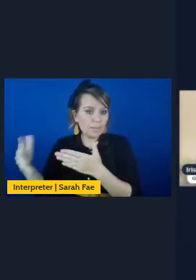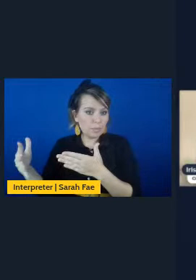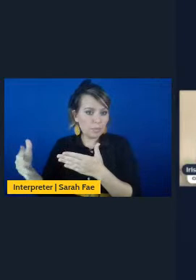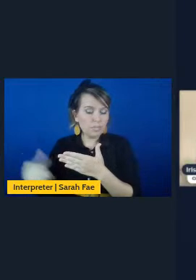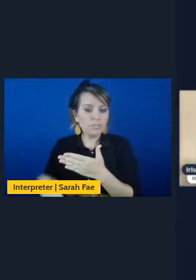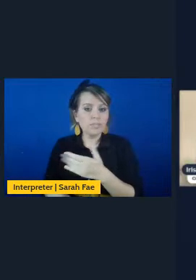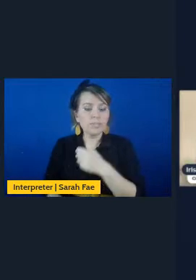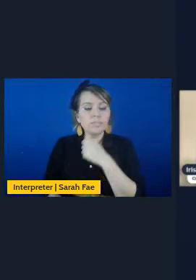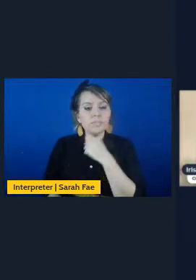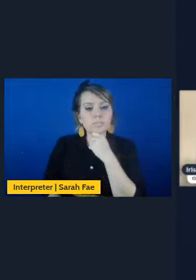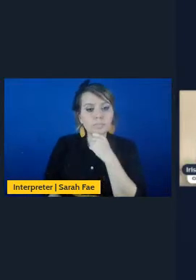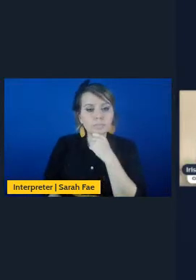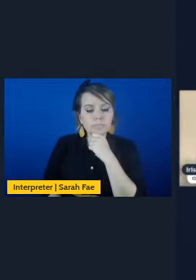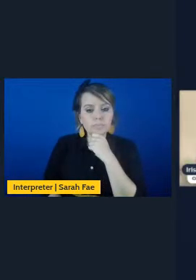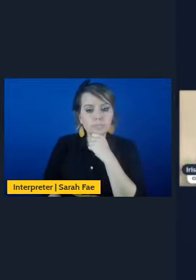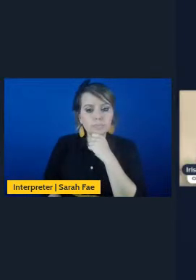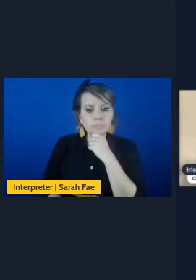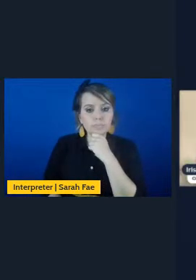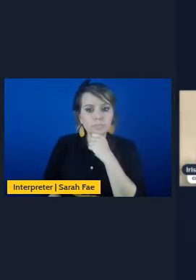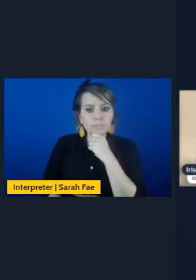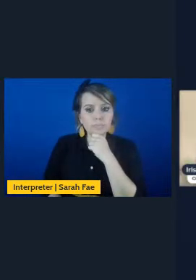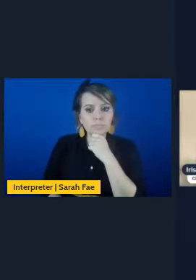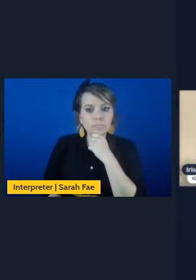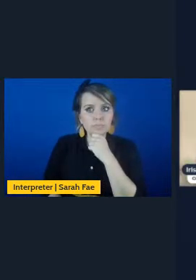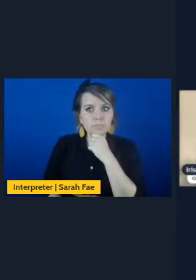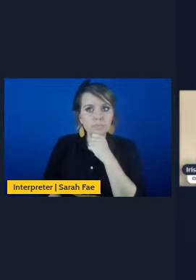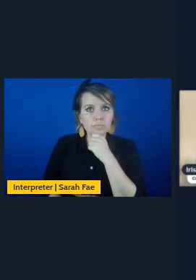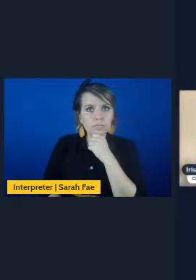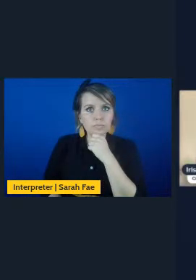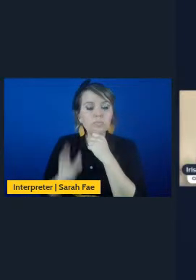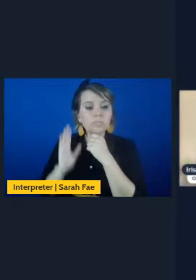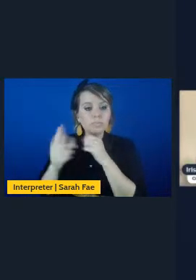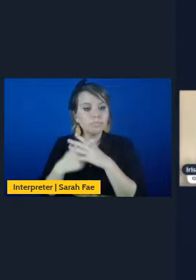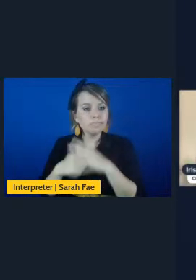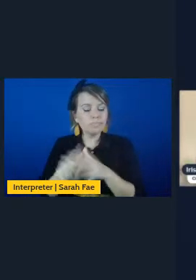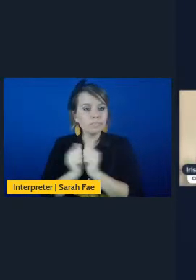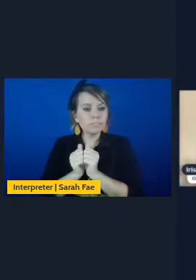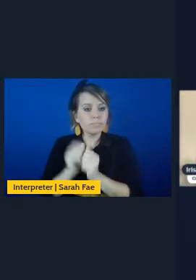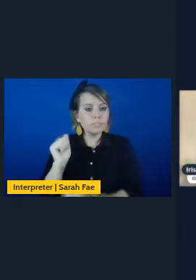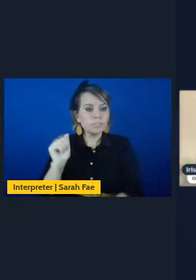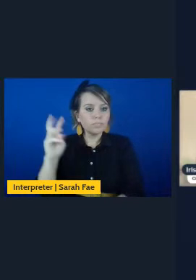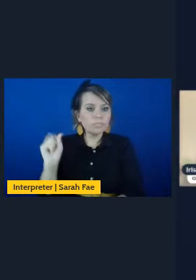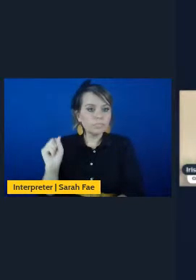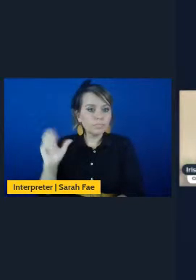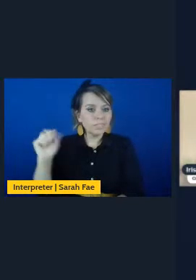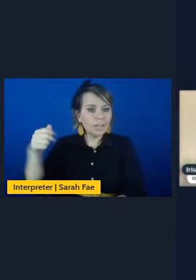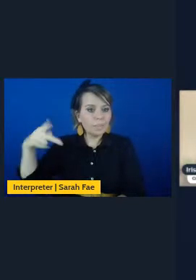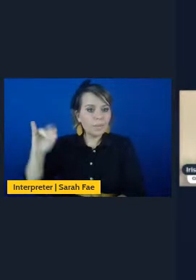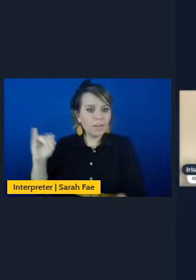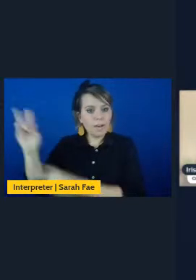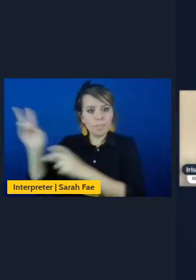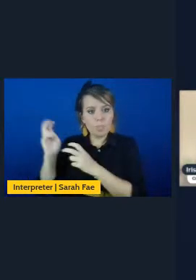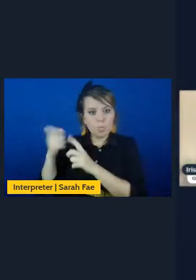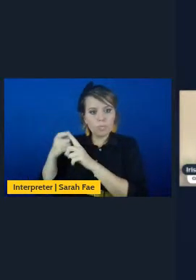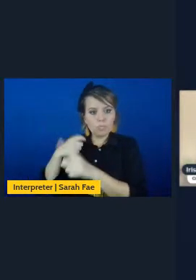Great, so we will start by leveraging the AWS API call method from the assertion stack.